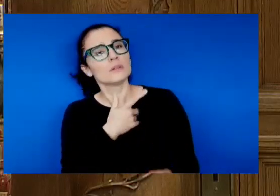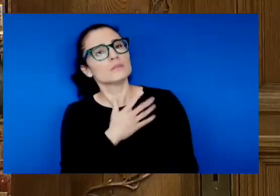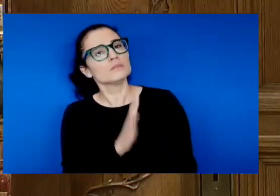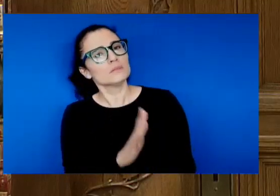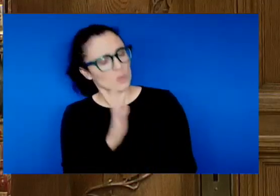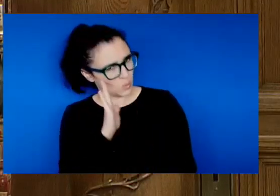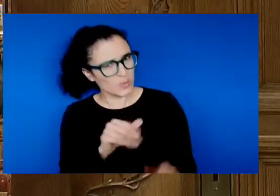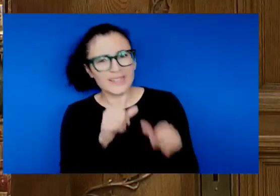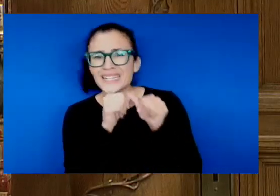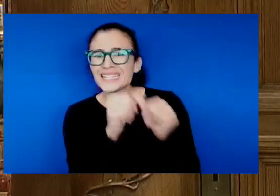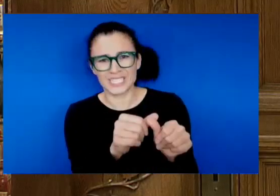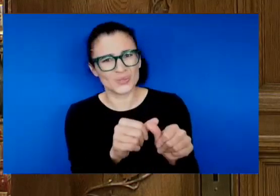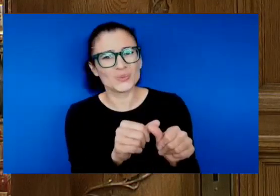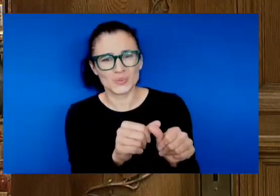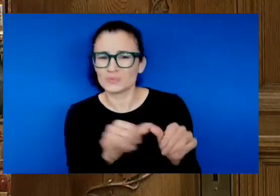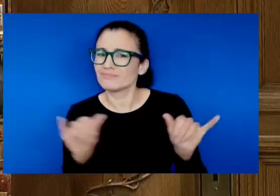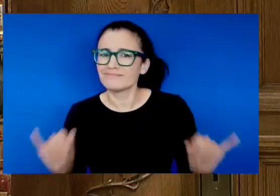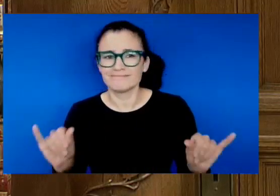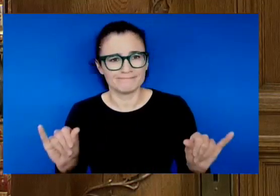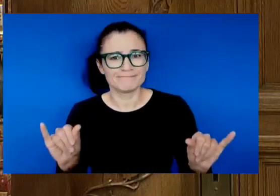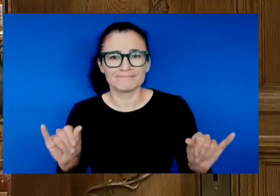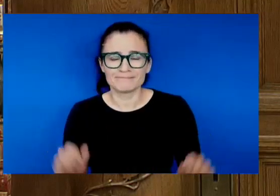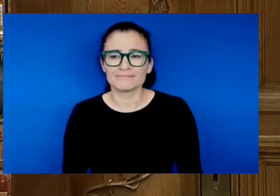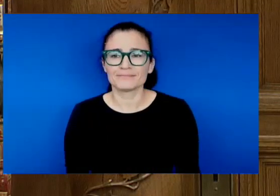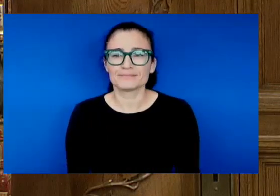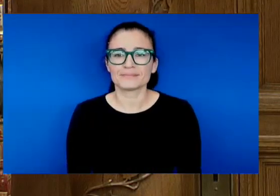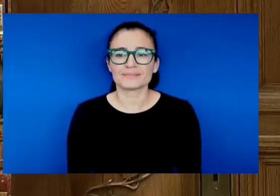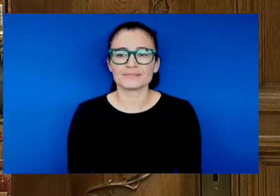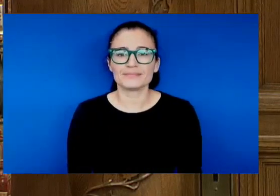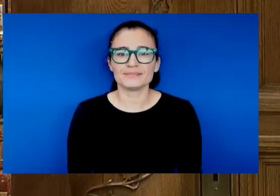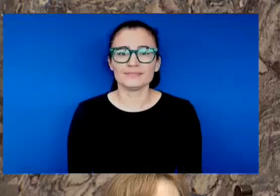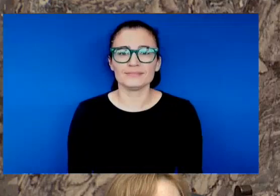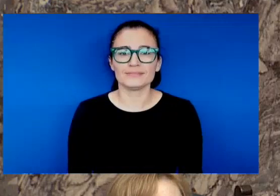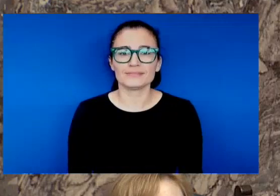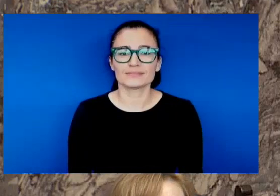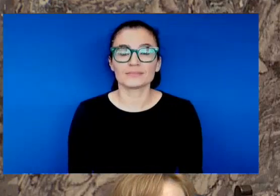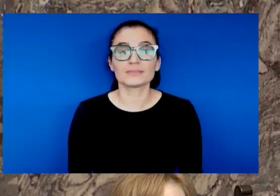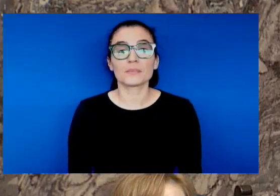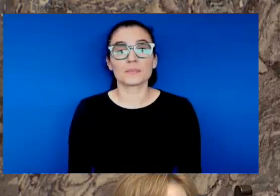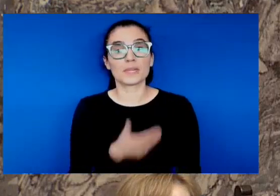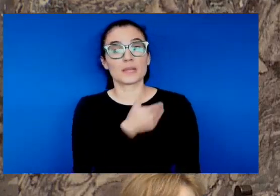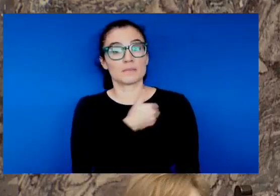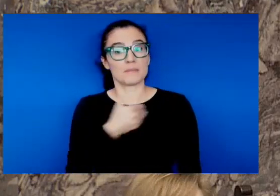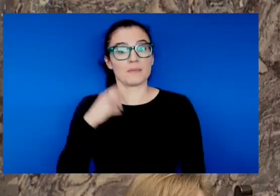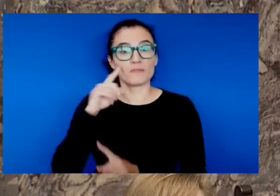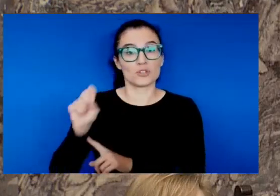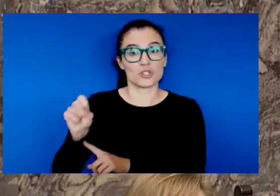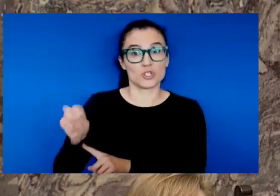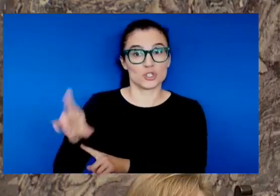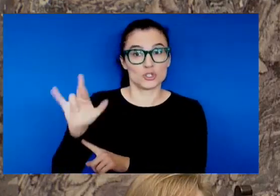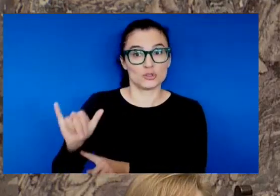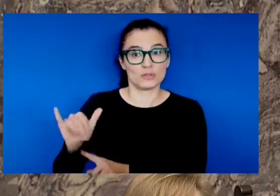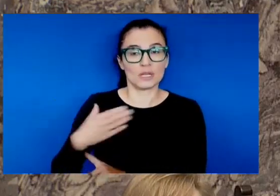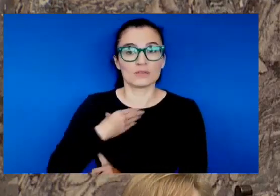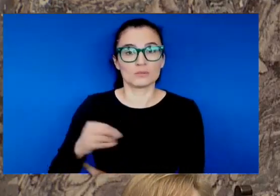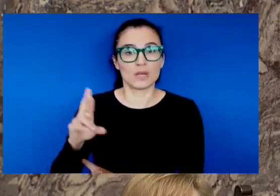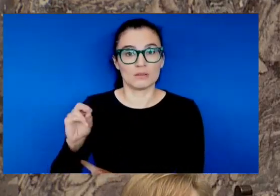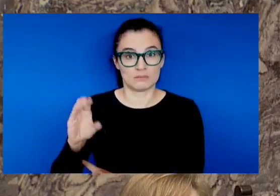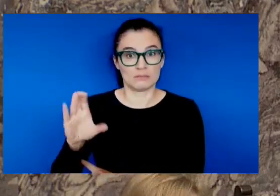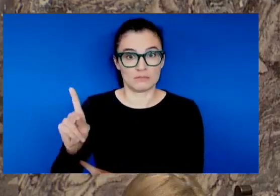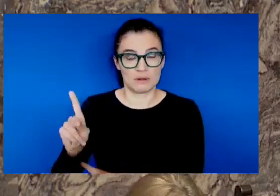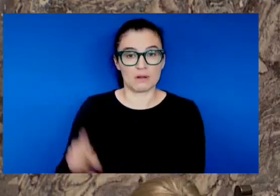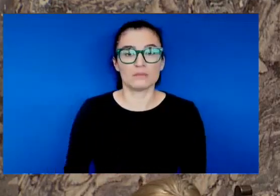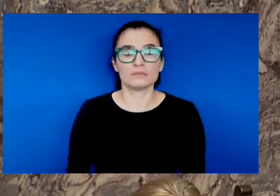Member for Surrey White Rock. Thank you, Mr. Speaker. When his 88-year-old mother-in-law tripped on a curb outside a Dollarama